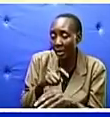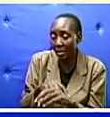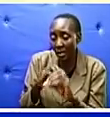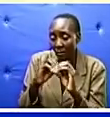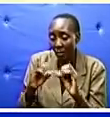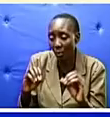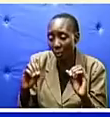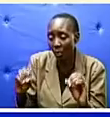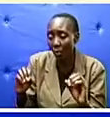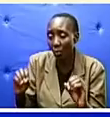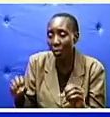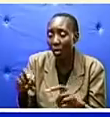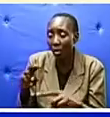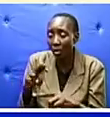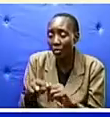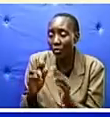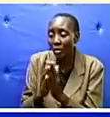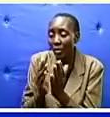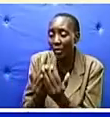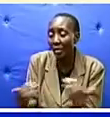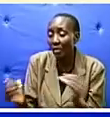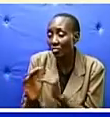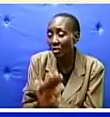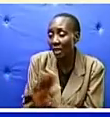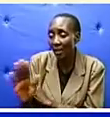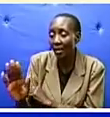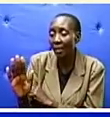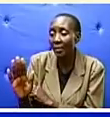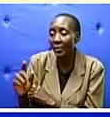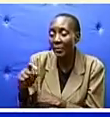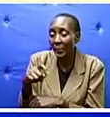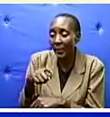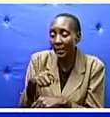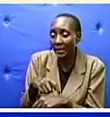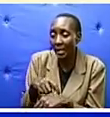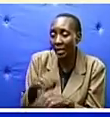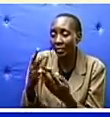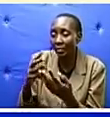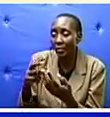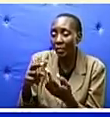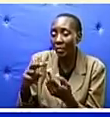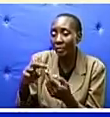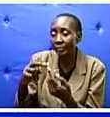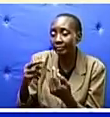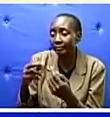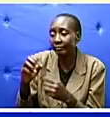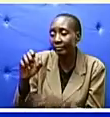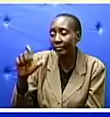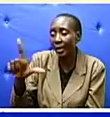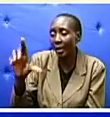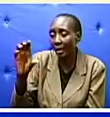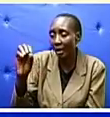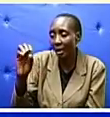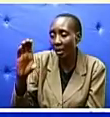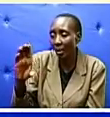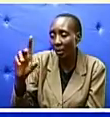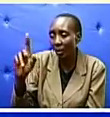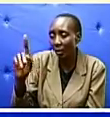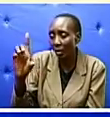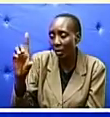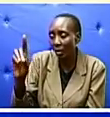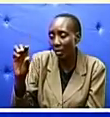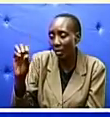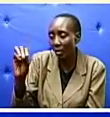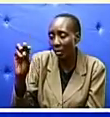a conversation with their children. You know, the time where there was a lockdown, they were at home.